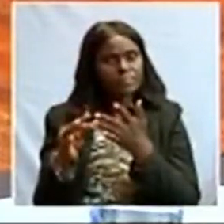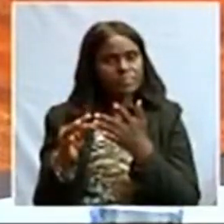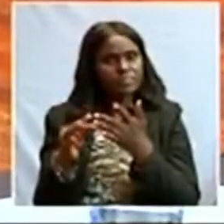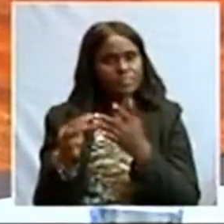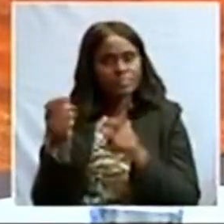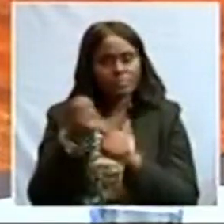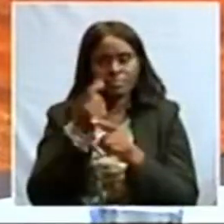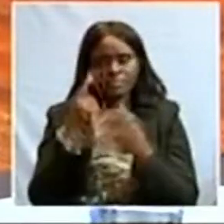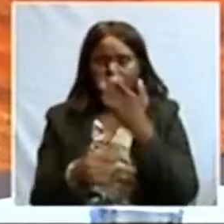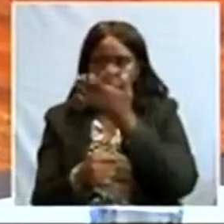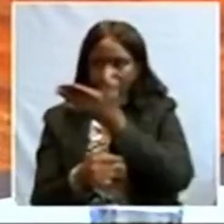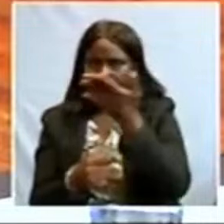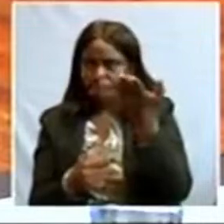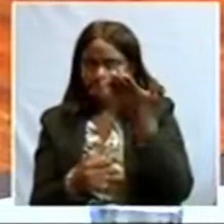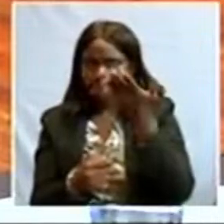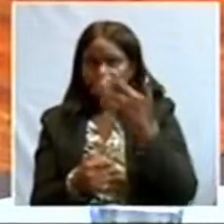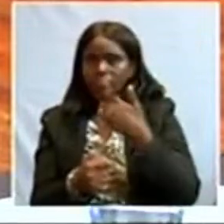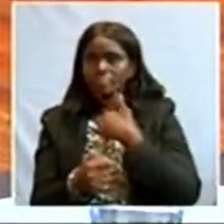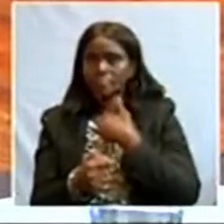from what you are